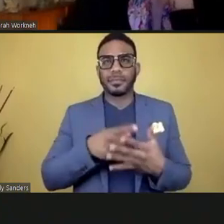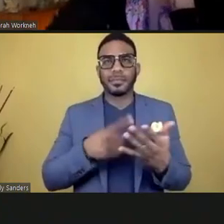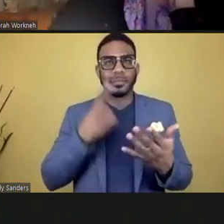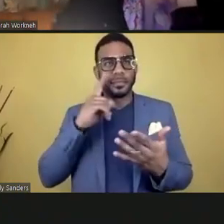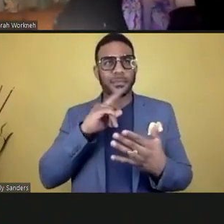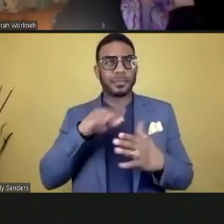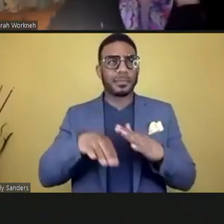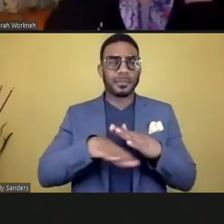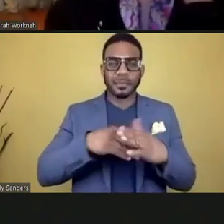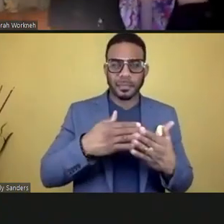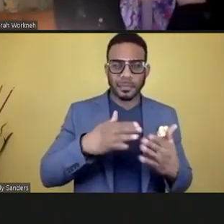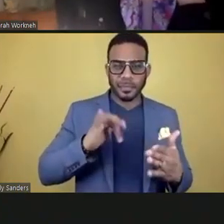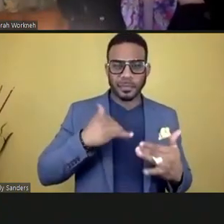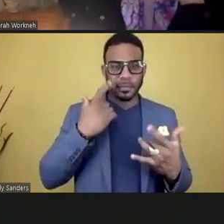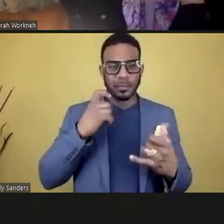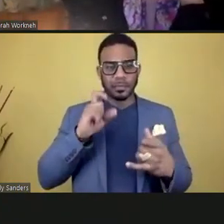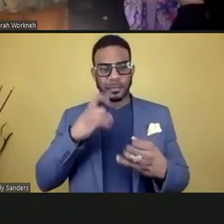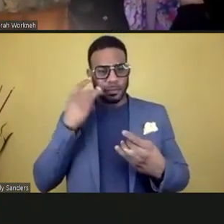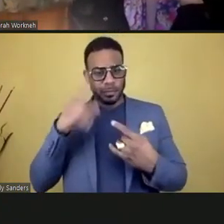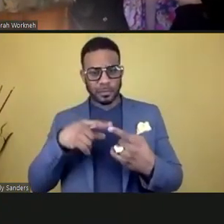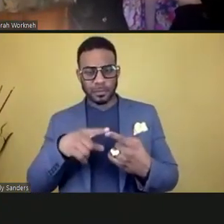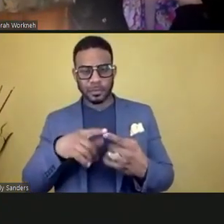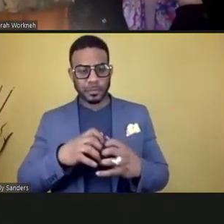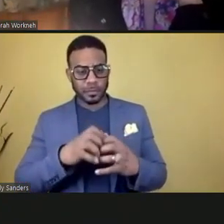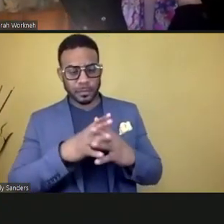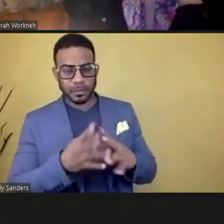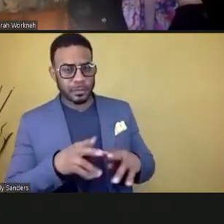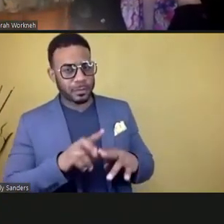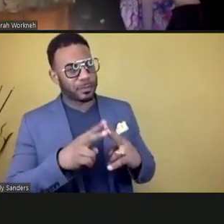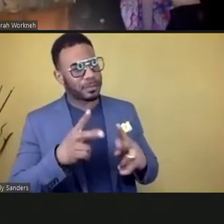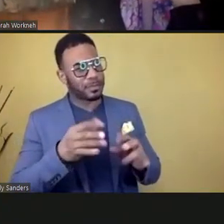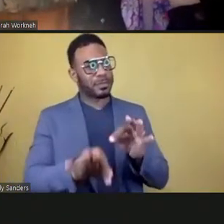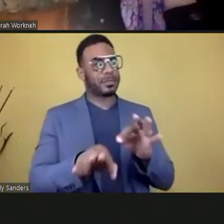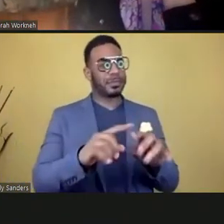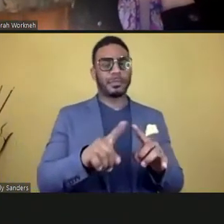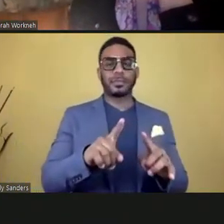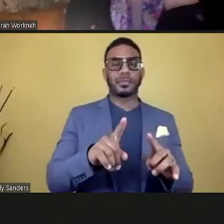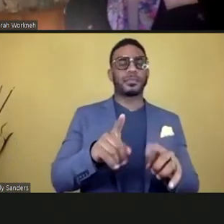it's basic things that we just need to think about and build on. It's very simple, but